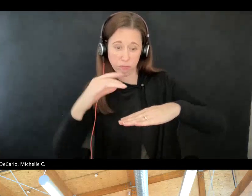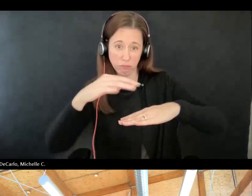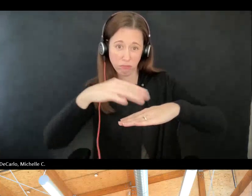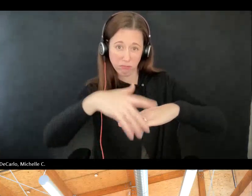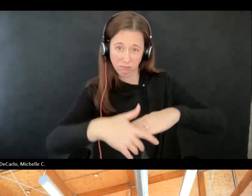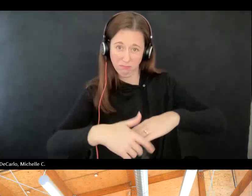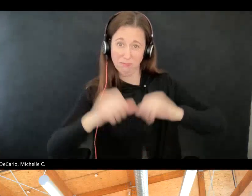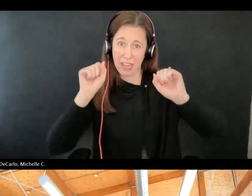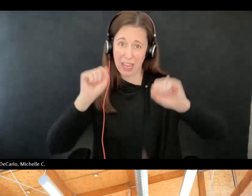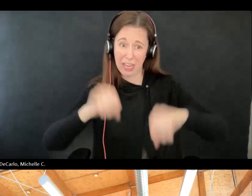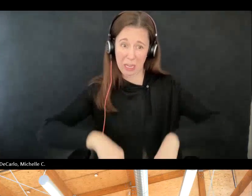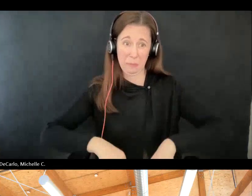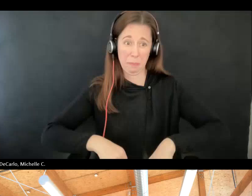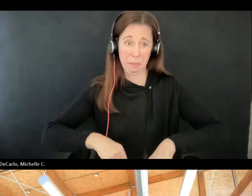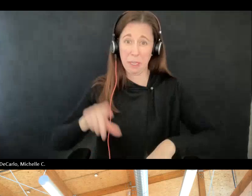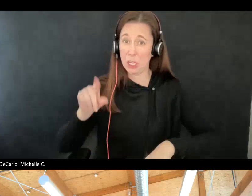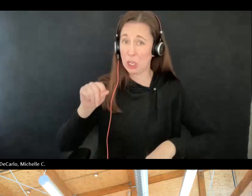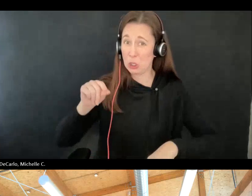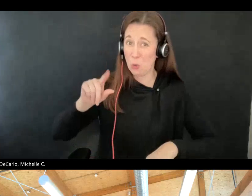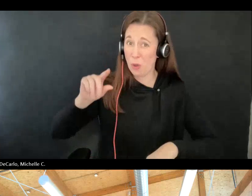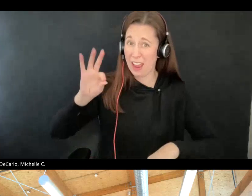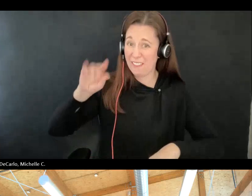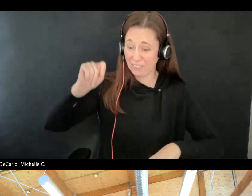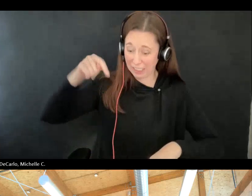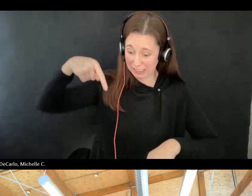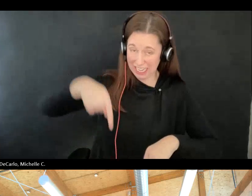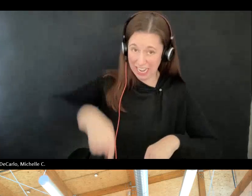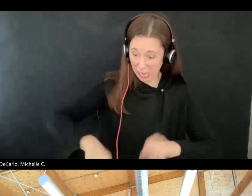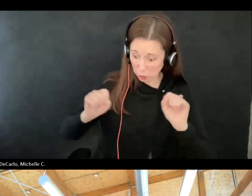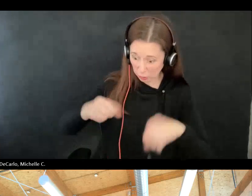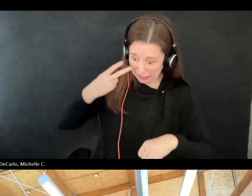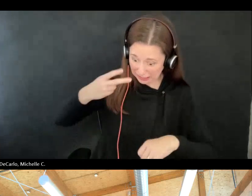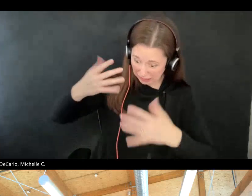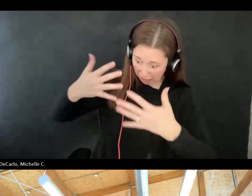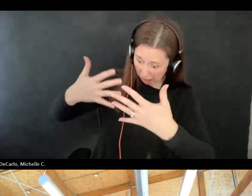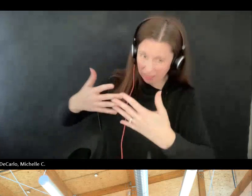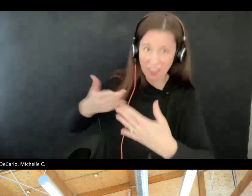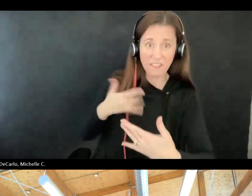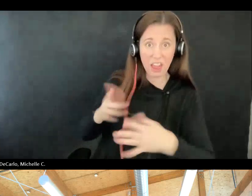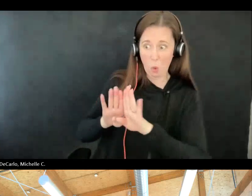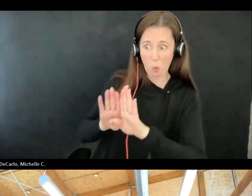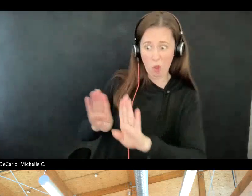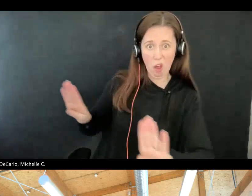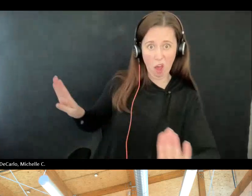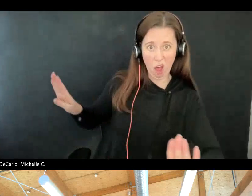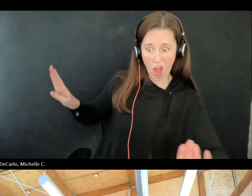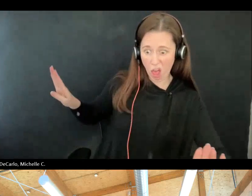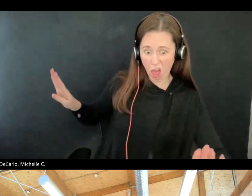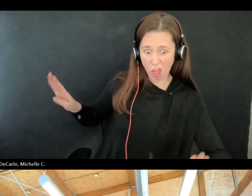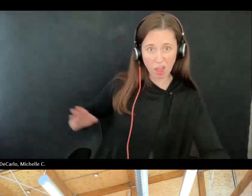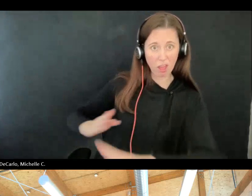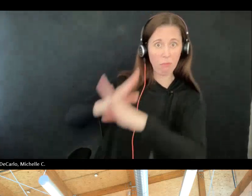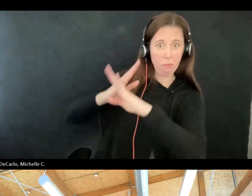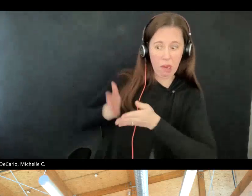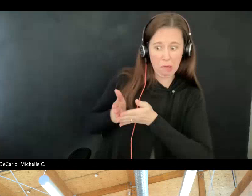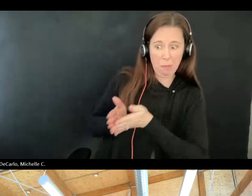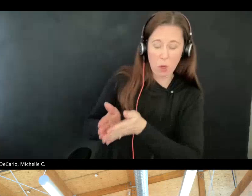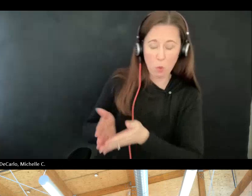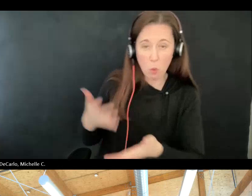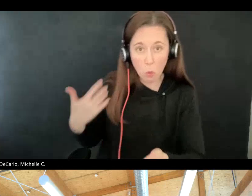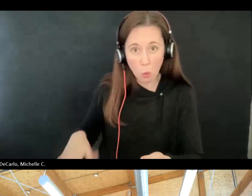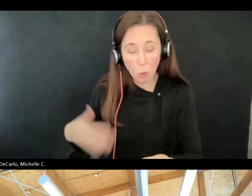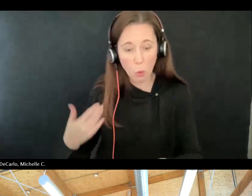So I'm pretty informed about the history and the utility of oysters. I just don't actively engage with them every day in my day-to-day work, just because